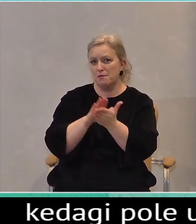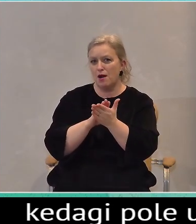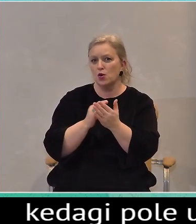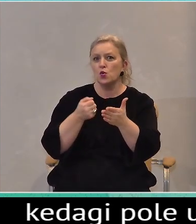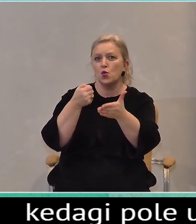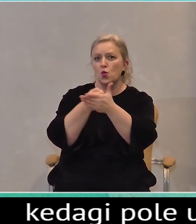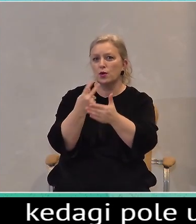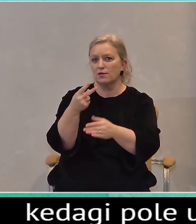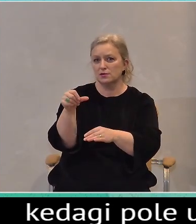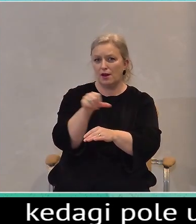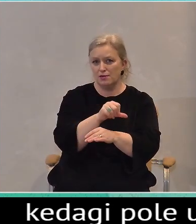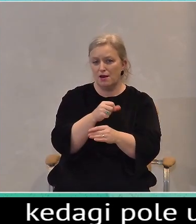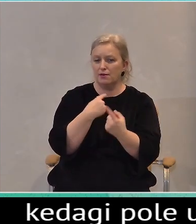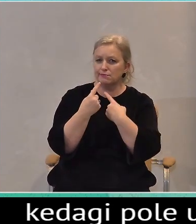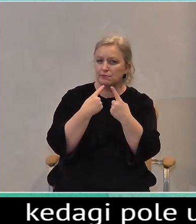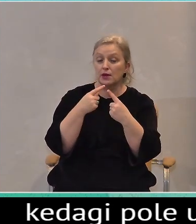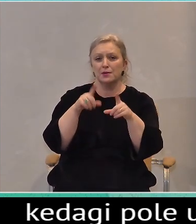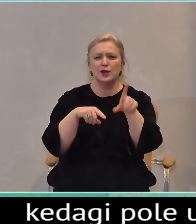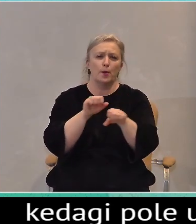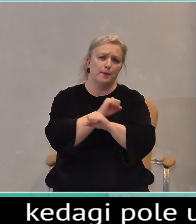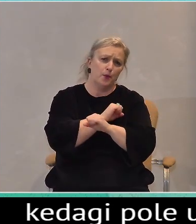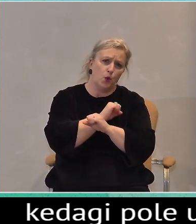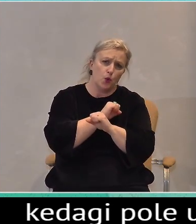weekly basis, but I've noted the